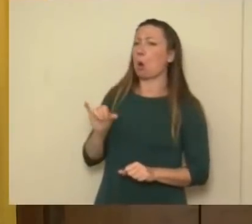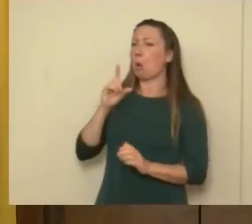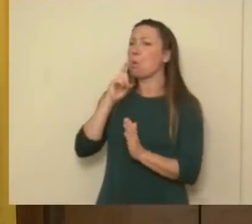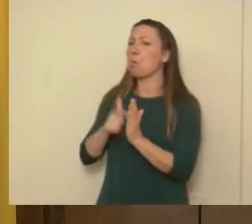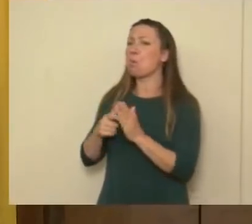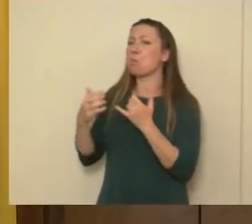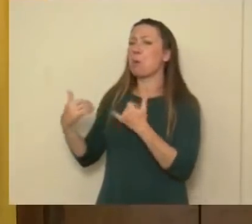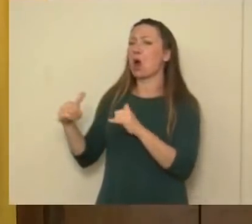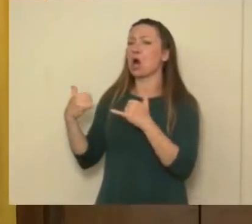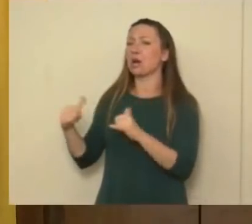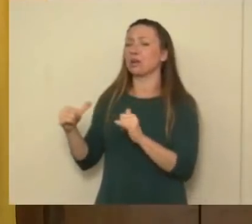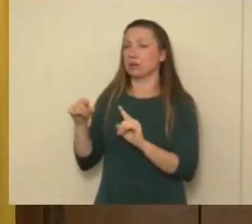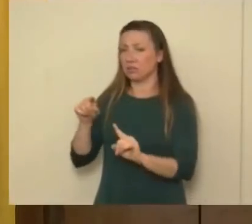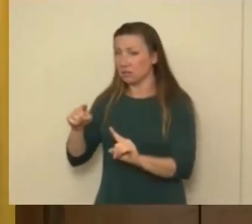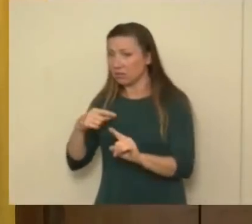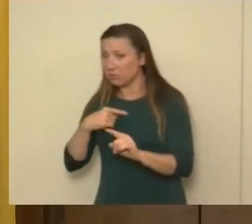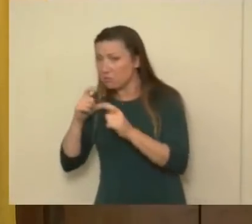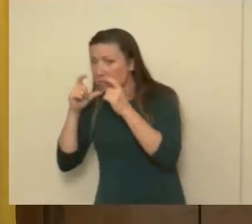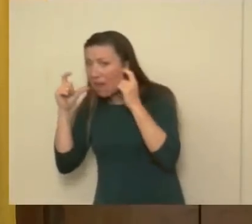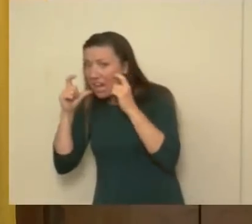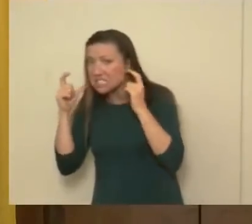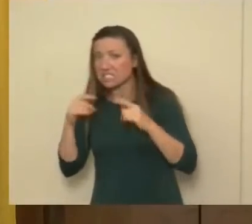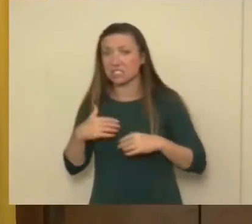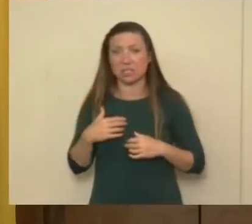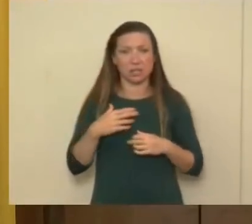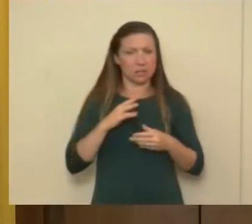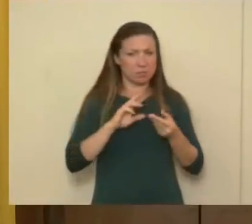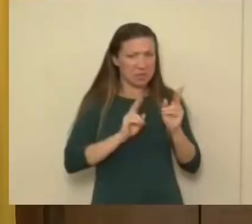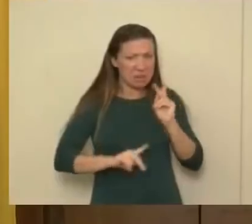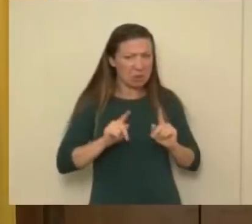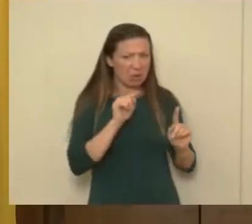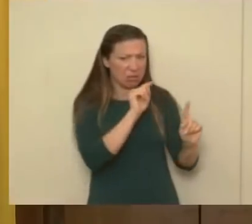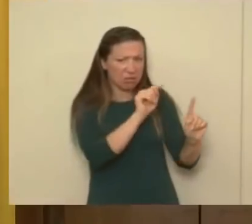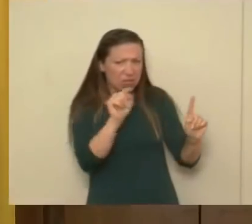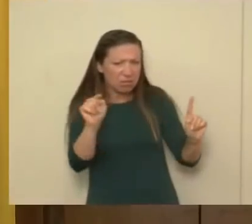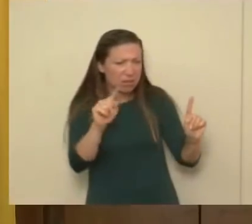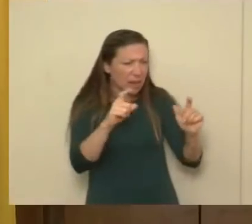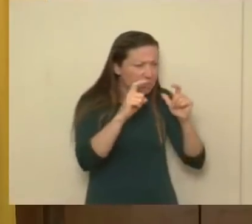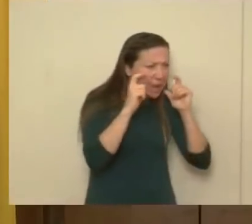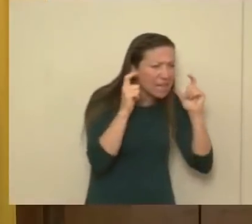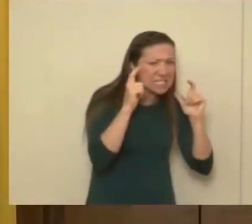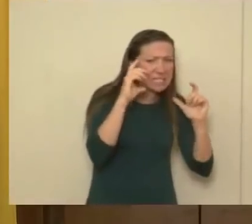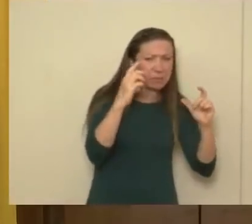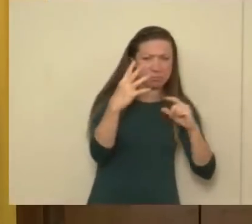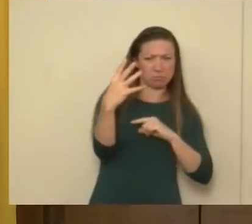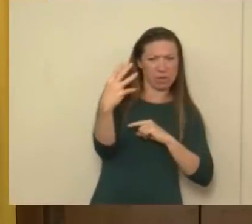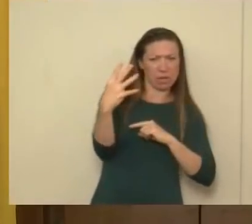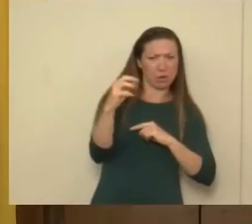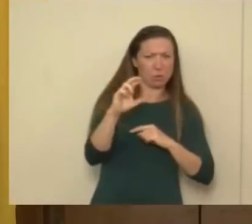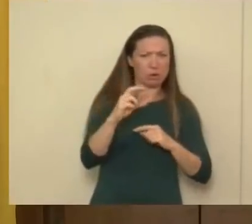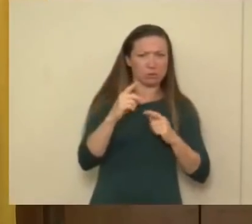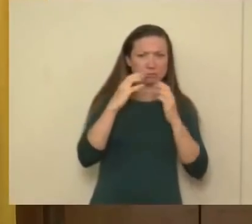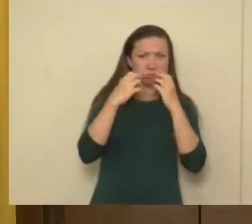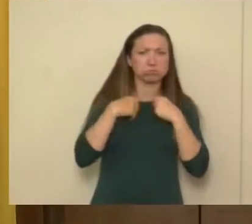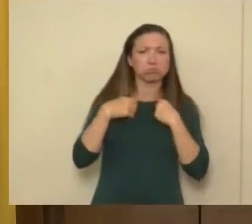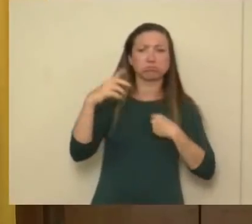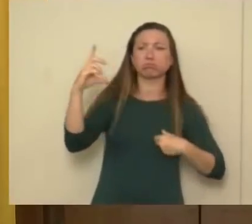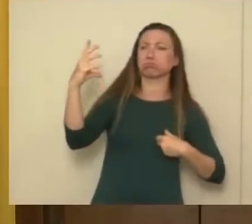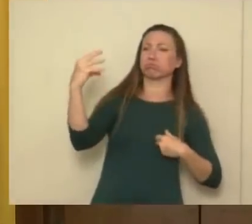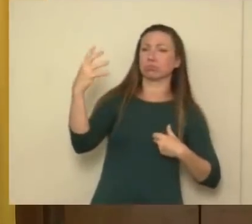number of users, whether they're using masks in their posts and their photos. So you can actually use it to count and get a real